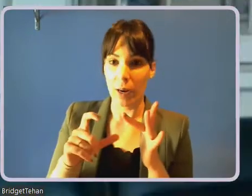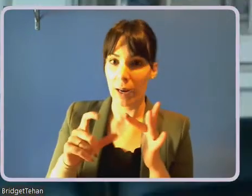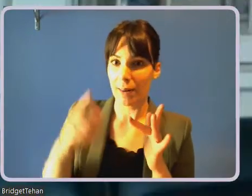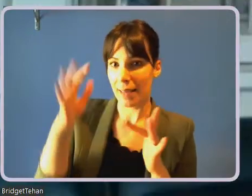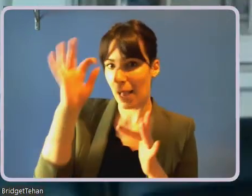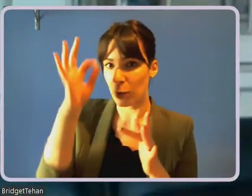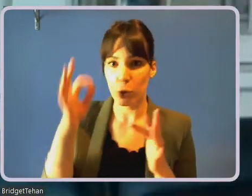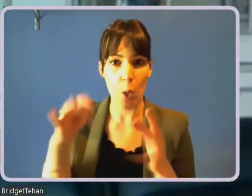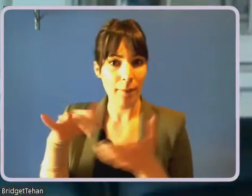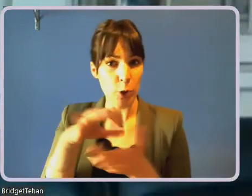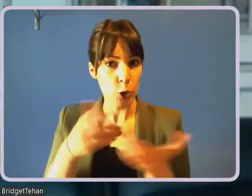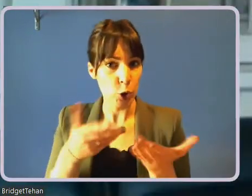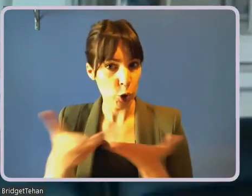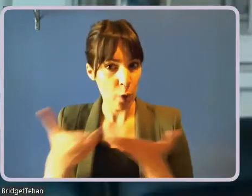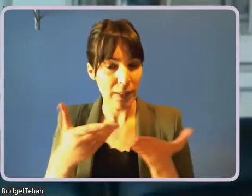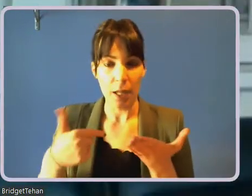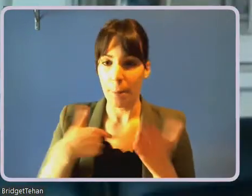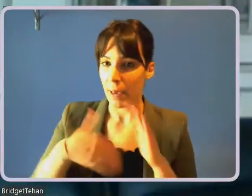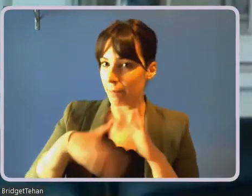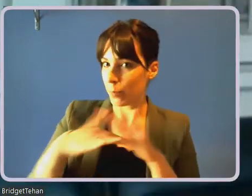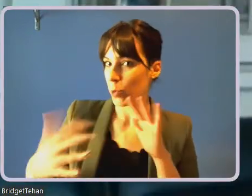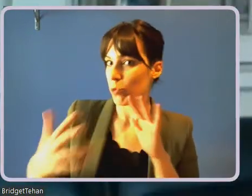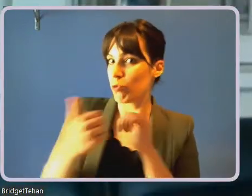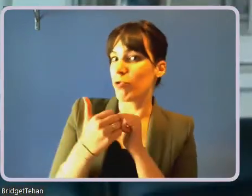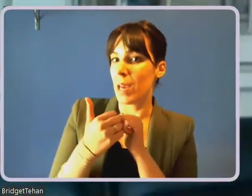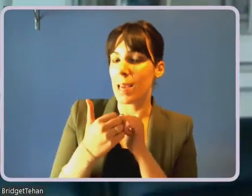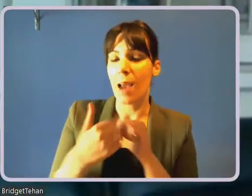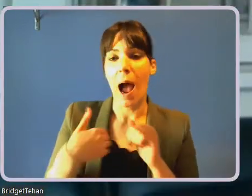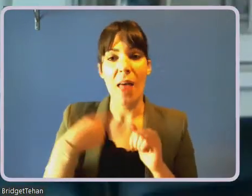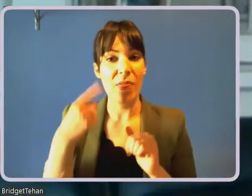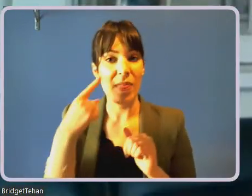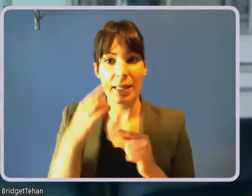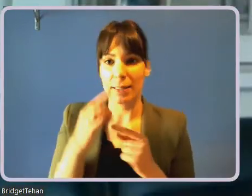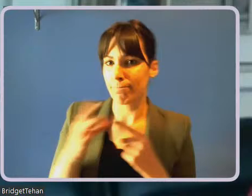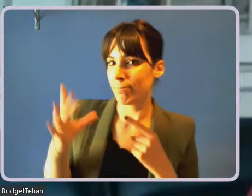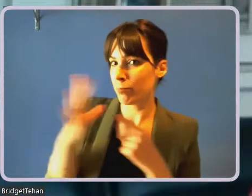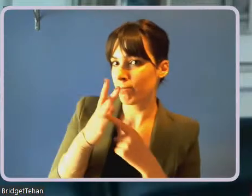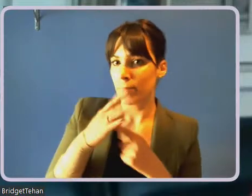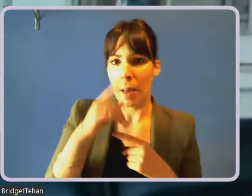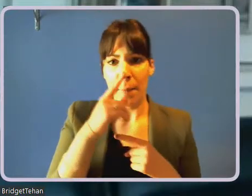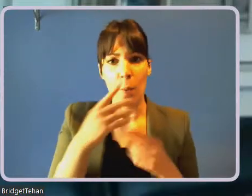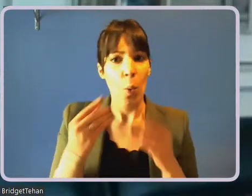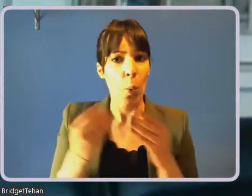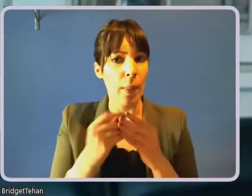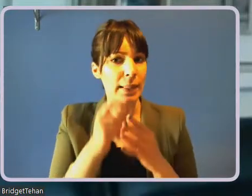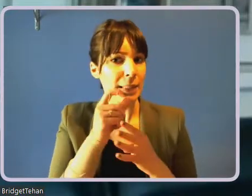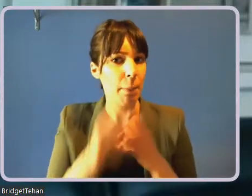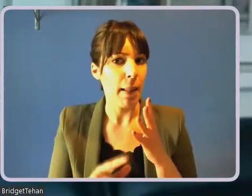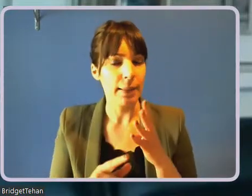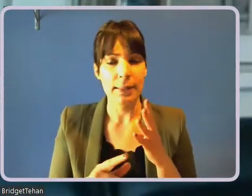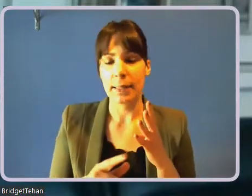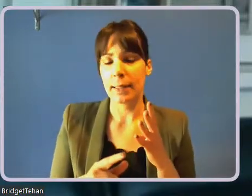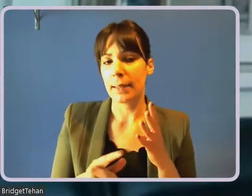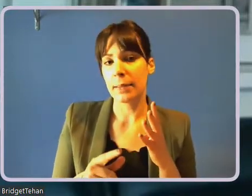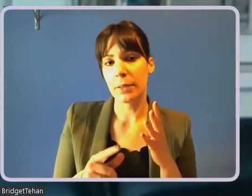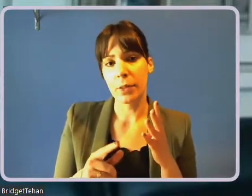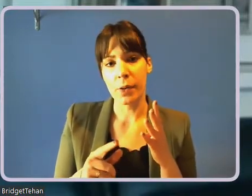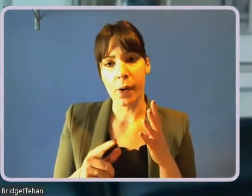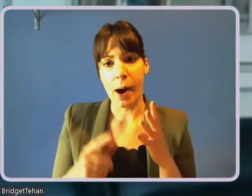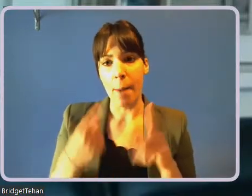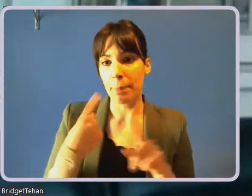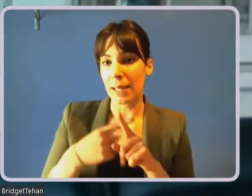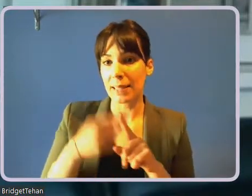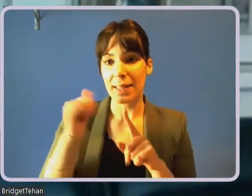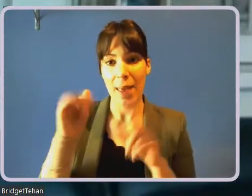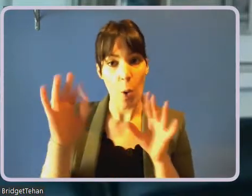you more. I think it's really critical that people with a disability, the organisations that support them are there from